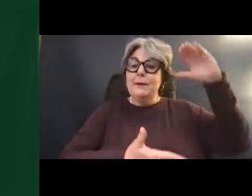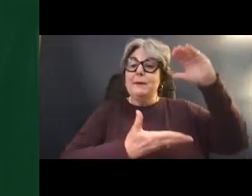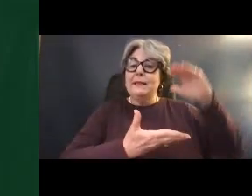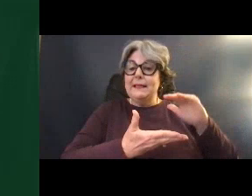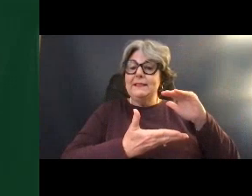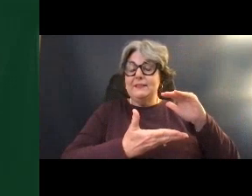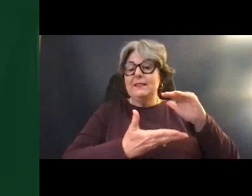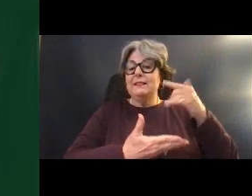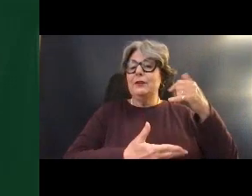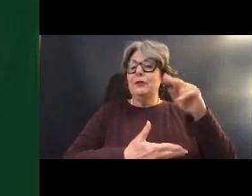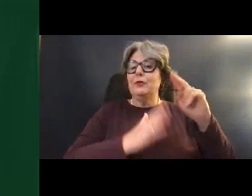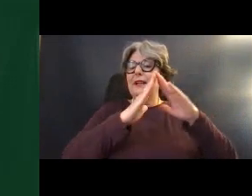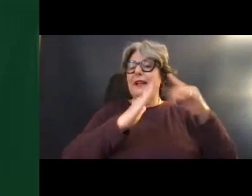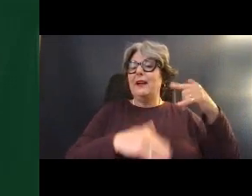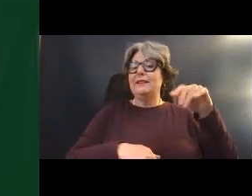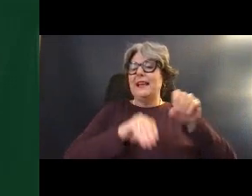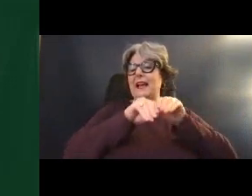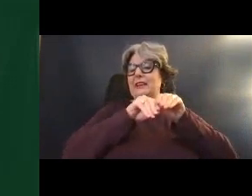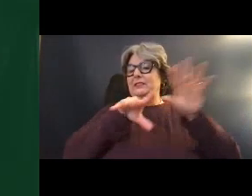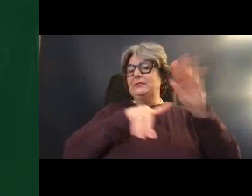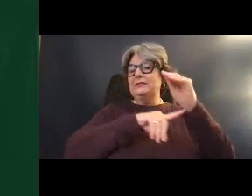gas emissions.